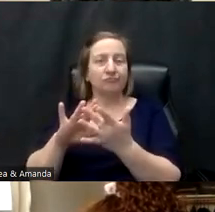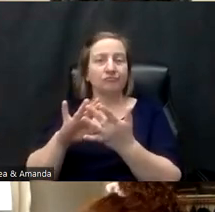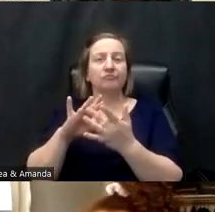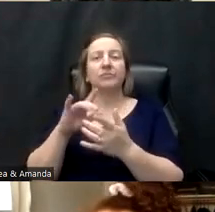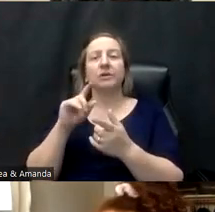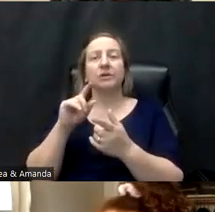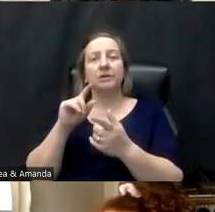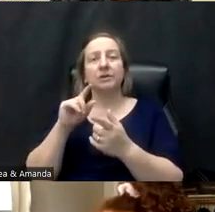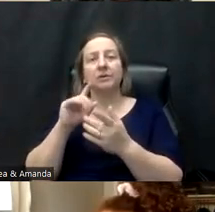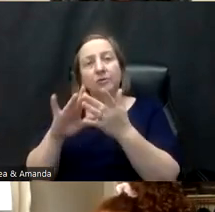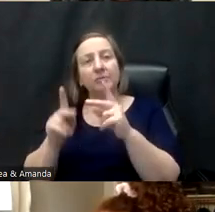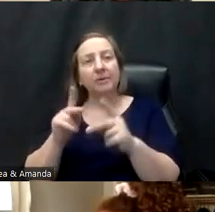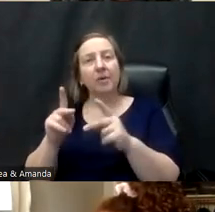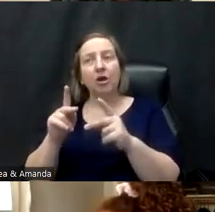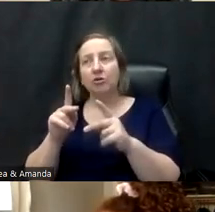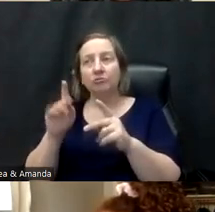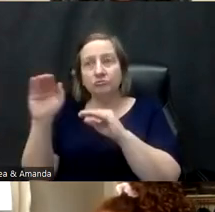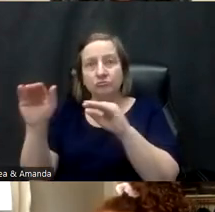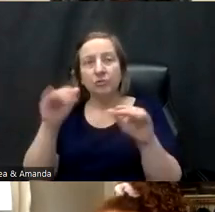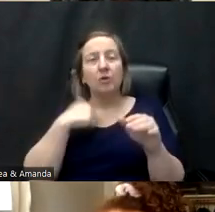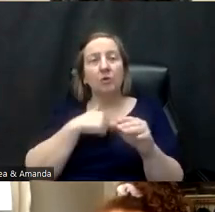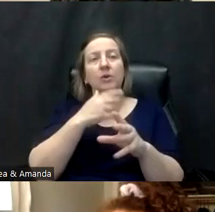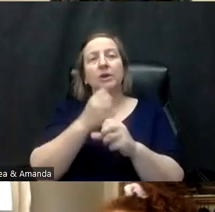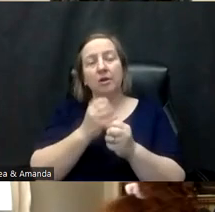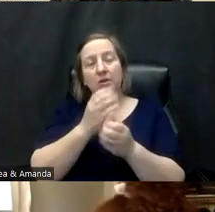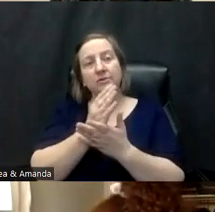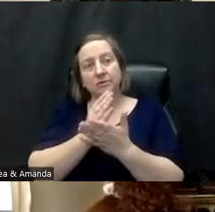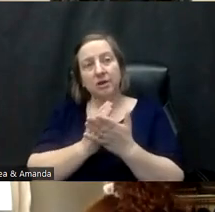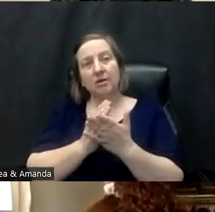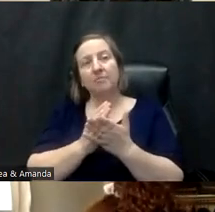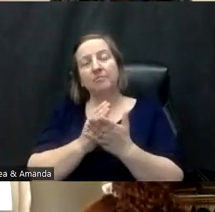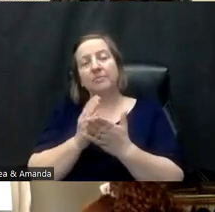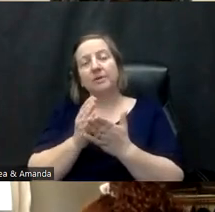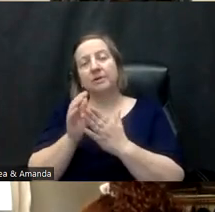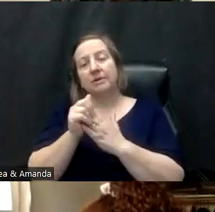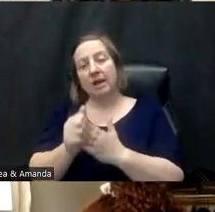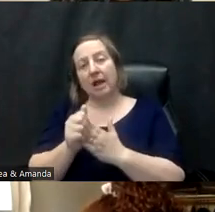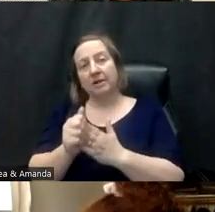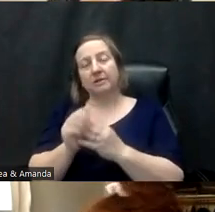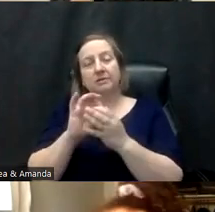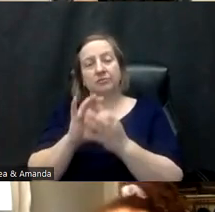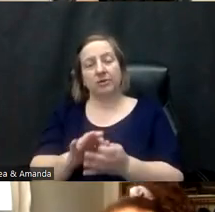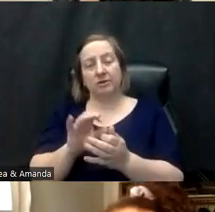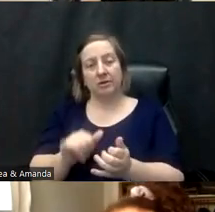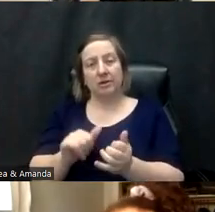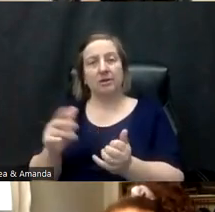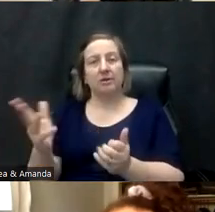just reaching out to folks externally. We did get some guidance on this, and I just